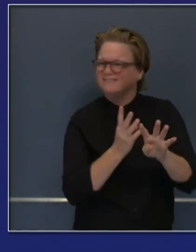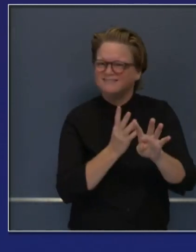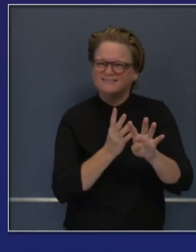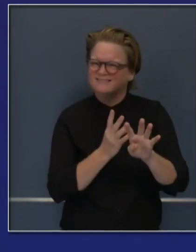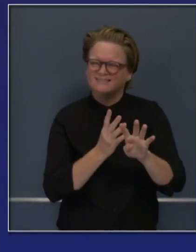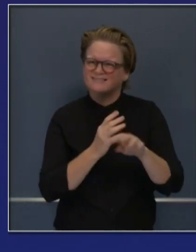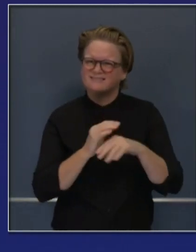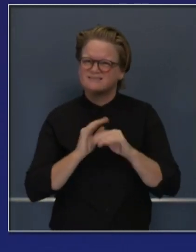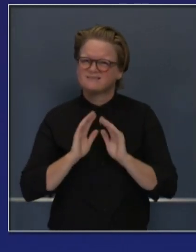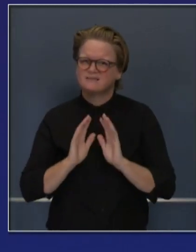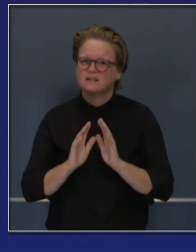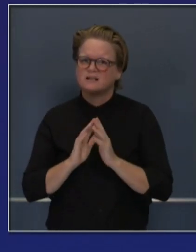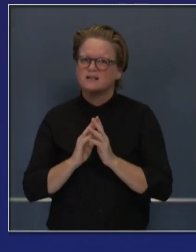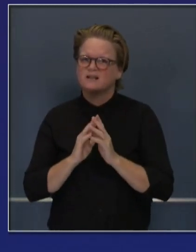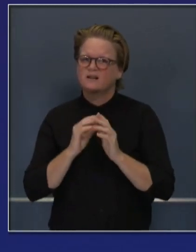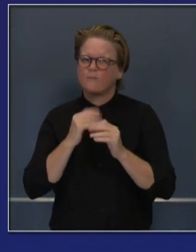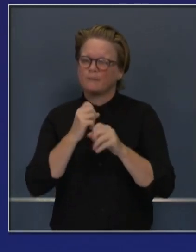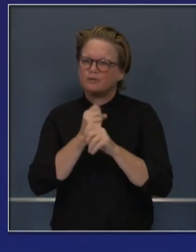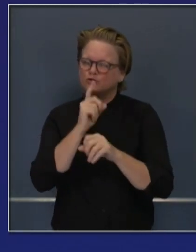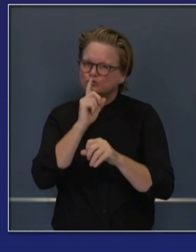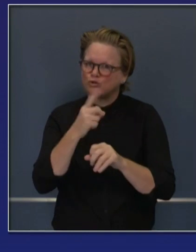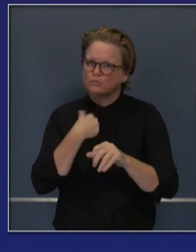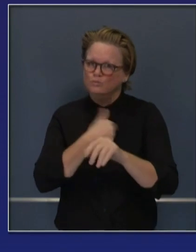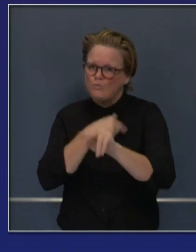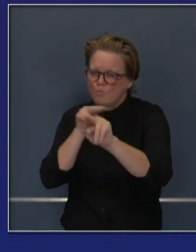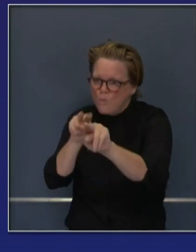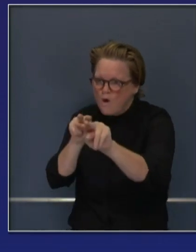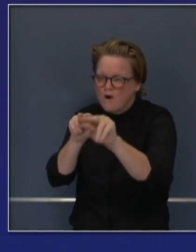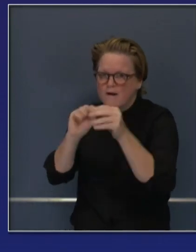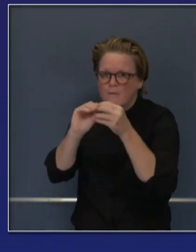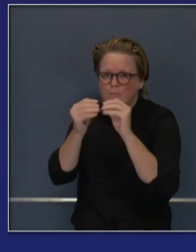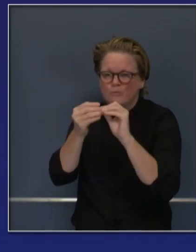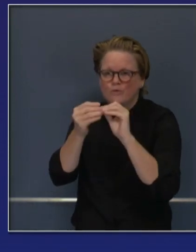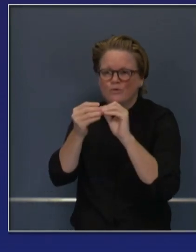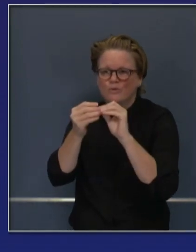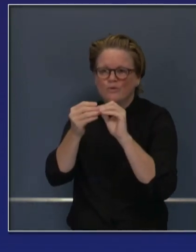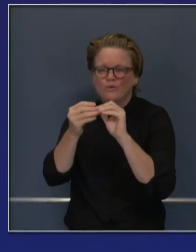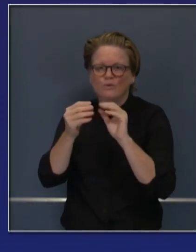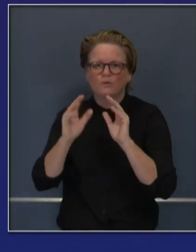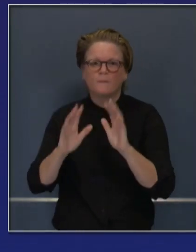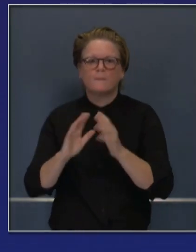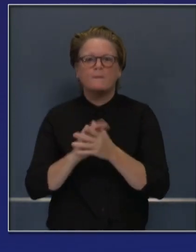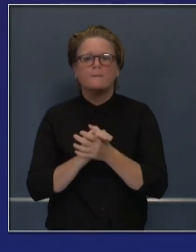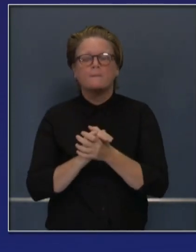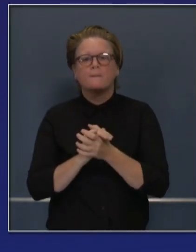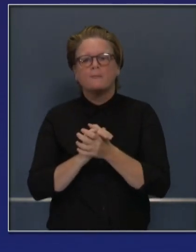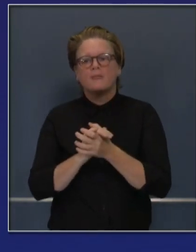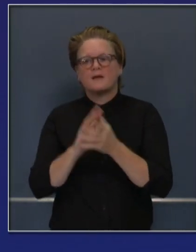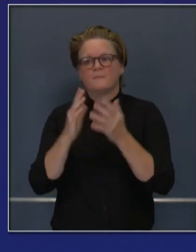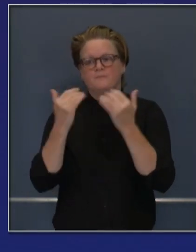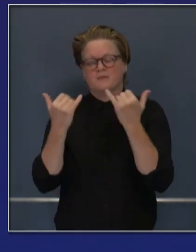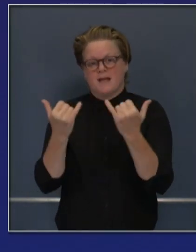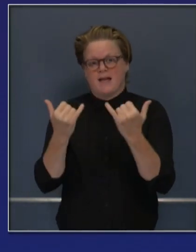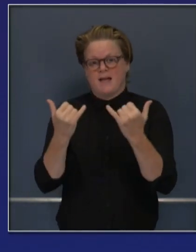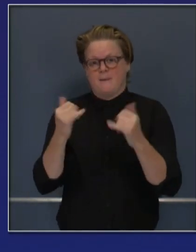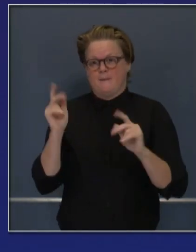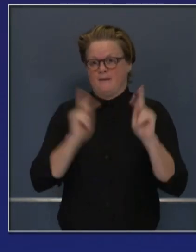months shows us that cases today will end up in our hospital beds in 2 to 3